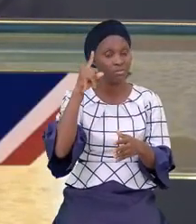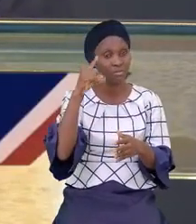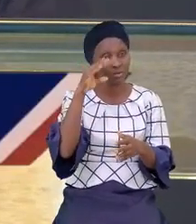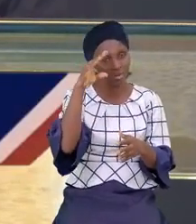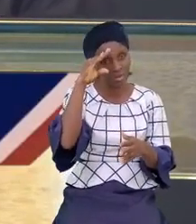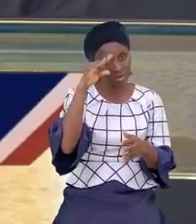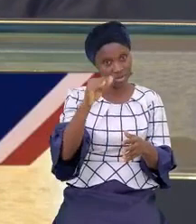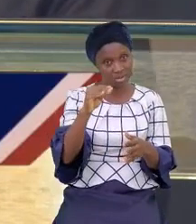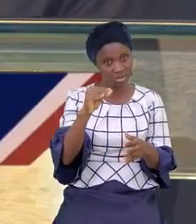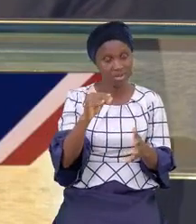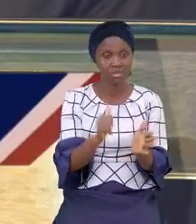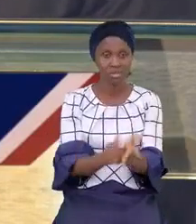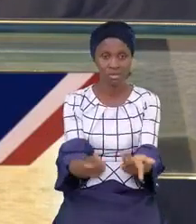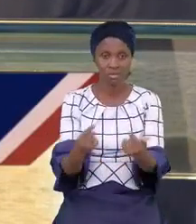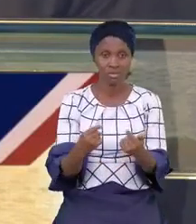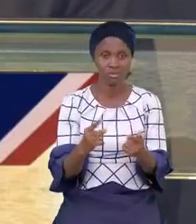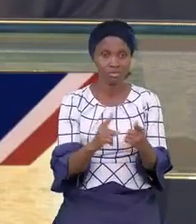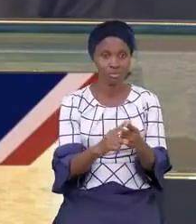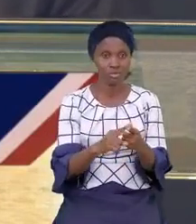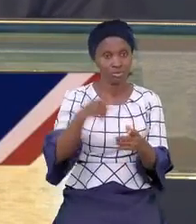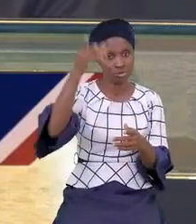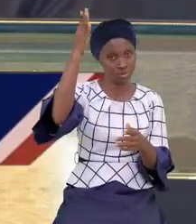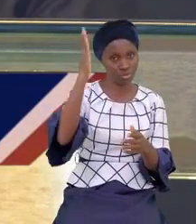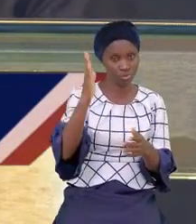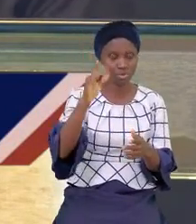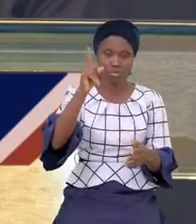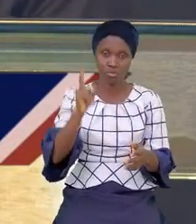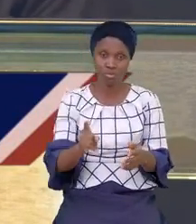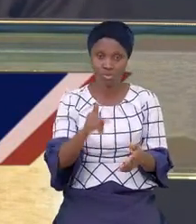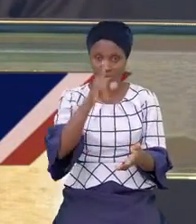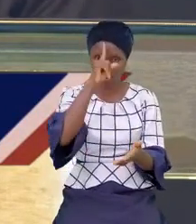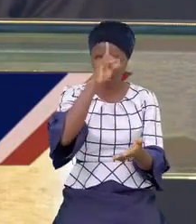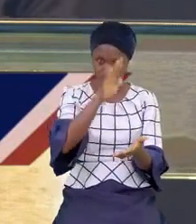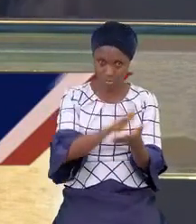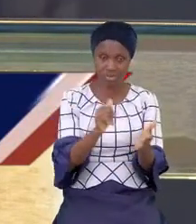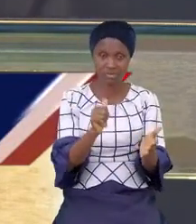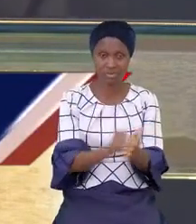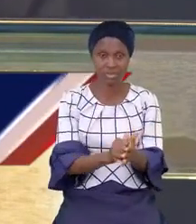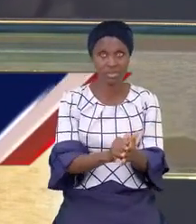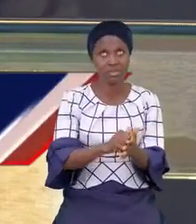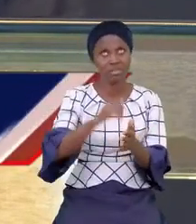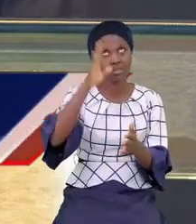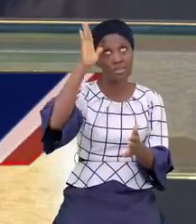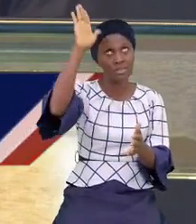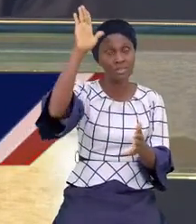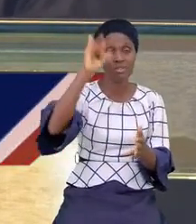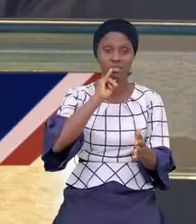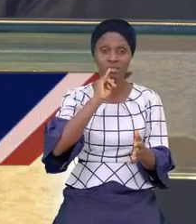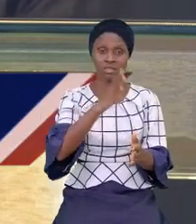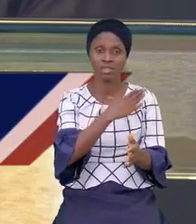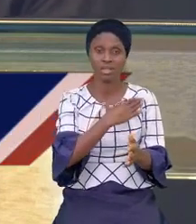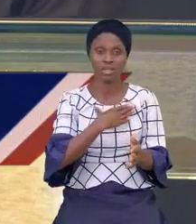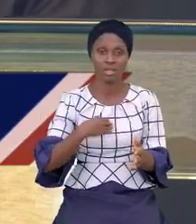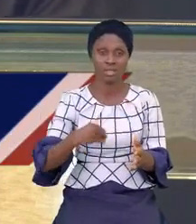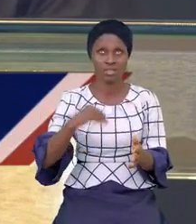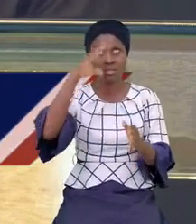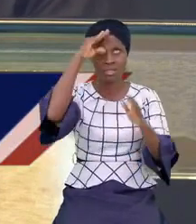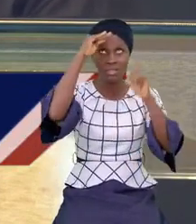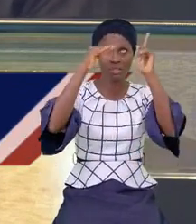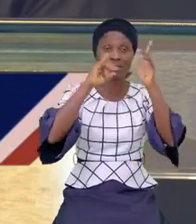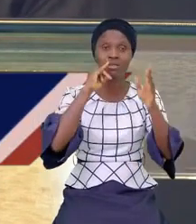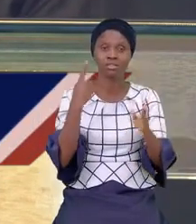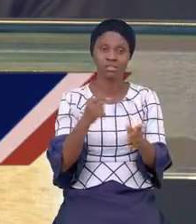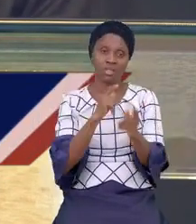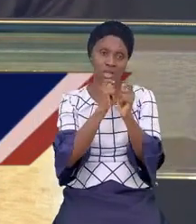to God must believe that he is, and that he is a rewarder